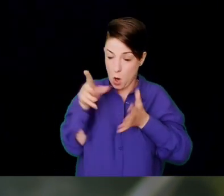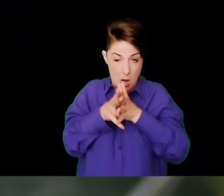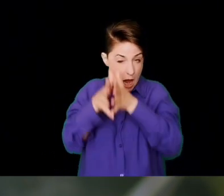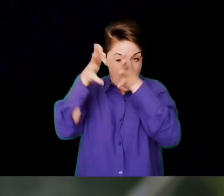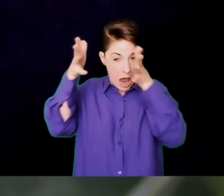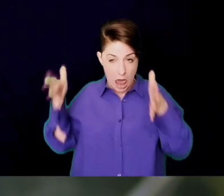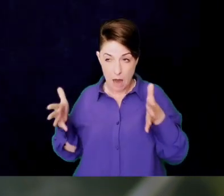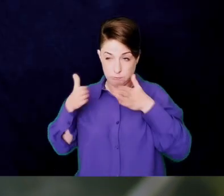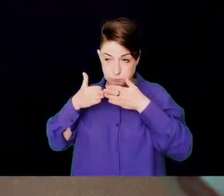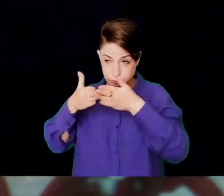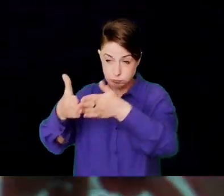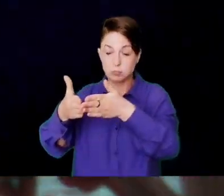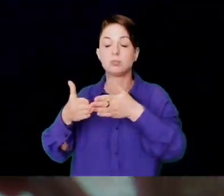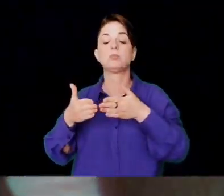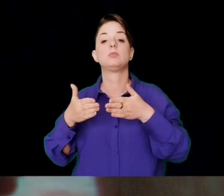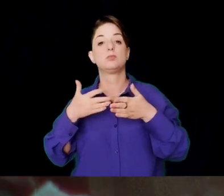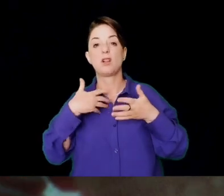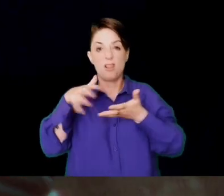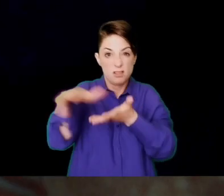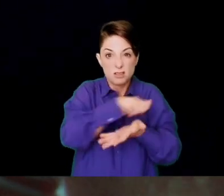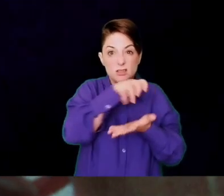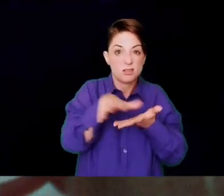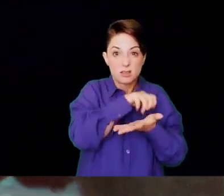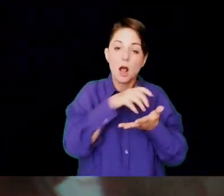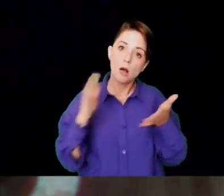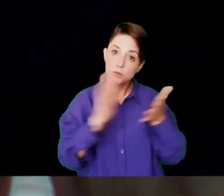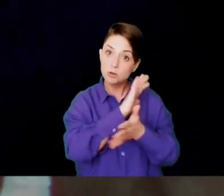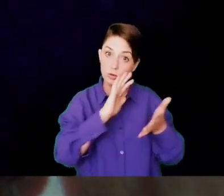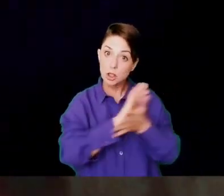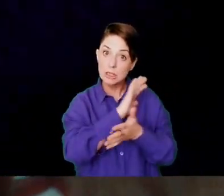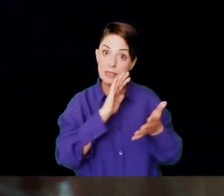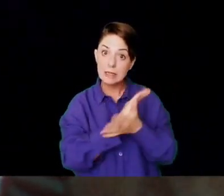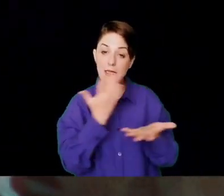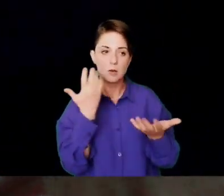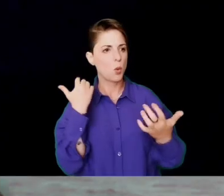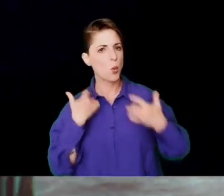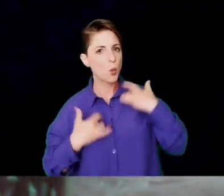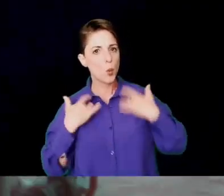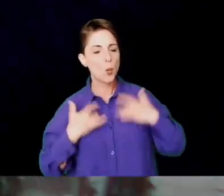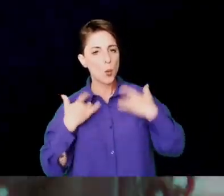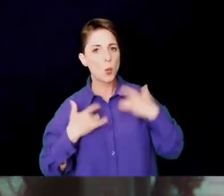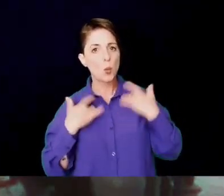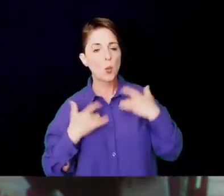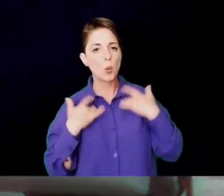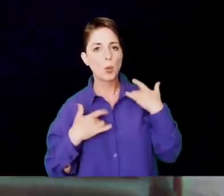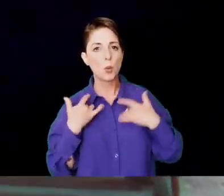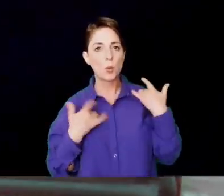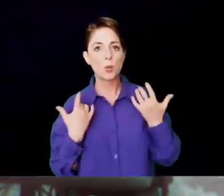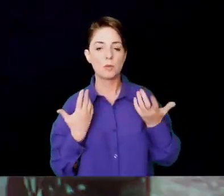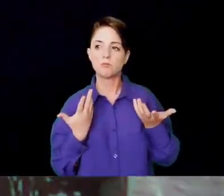very, very big boats. I was doing it, I was enjoying it actually, but it was an adrenaline rush.